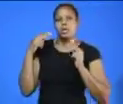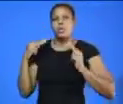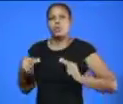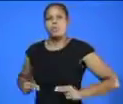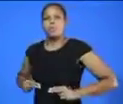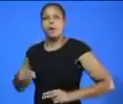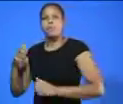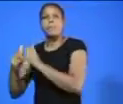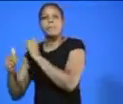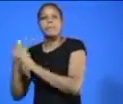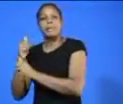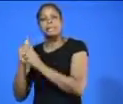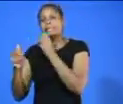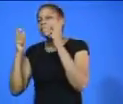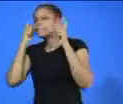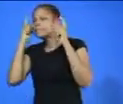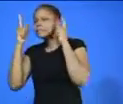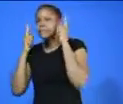in the